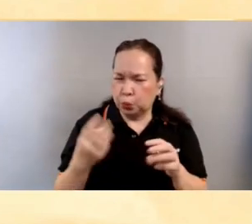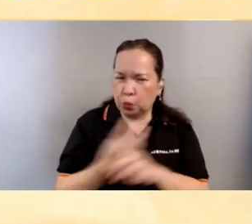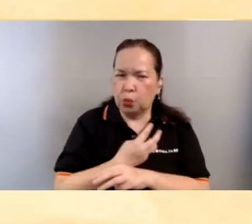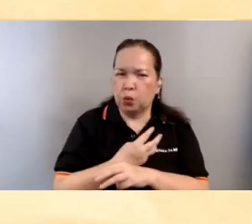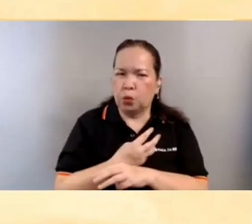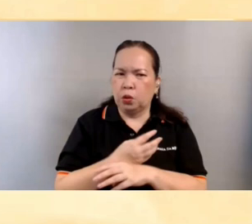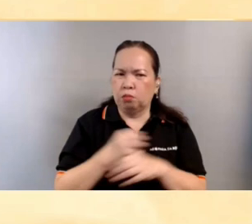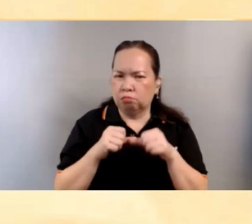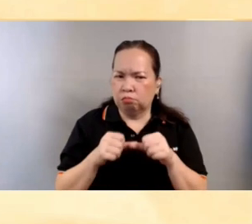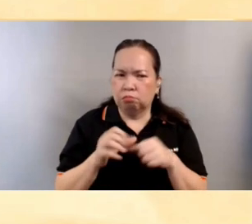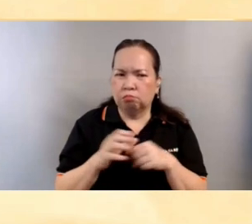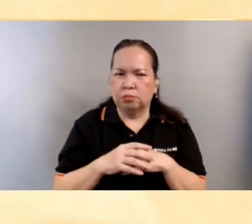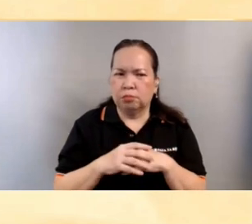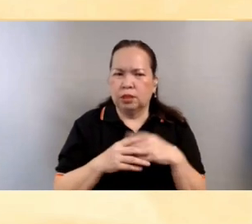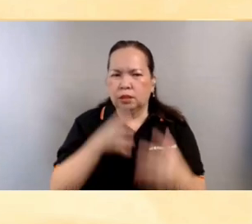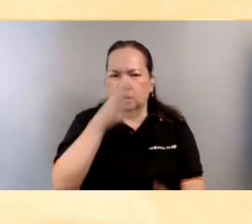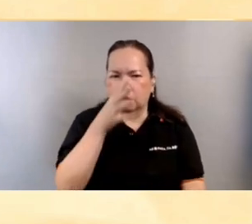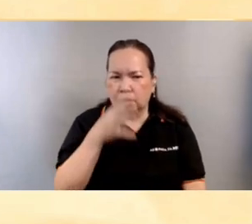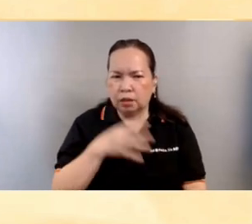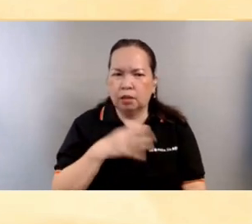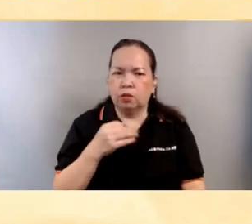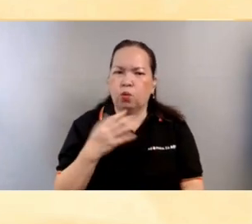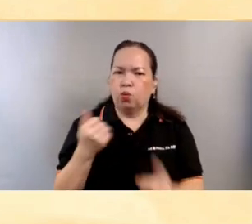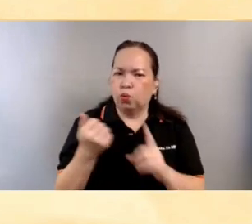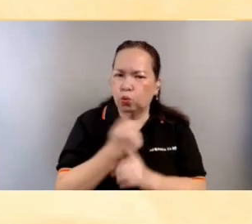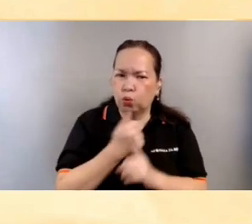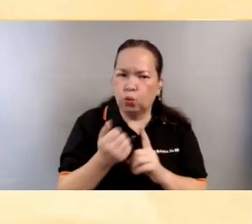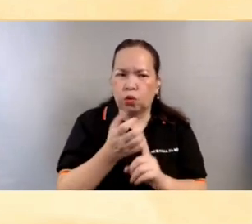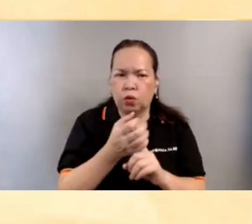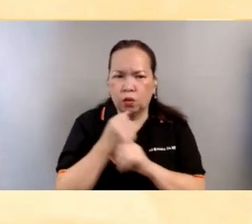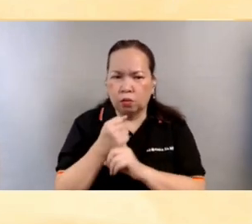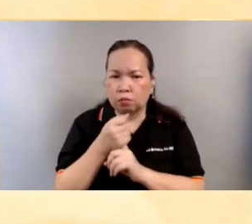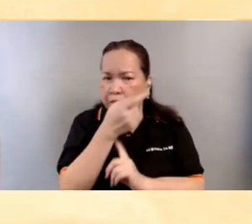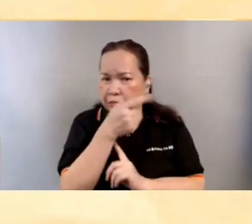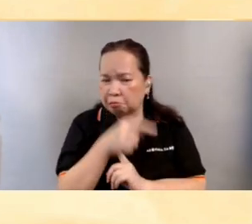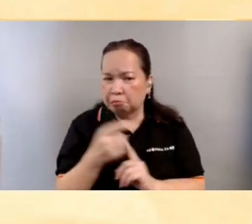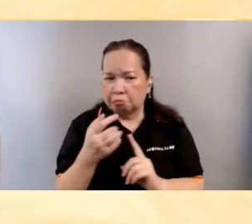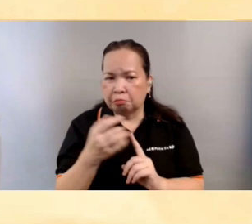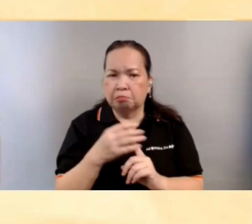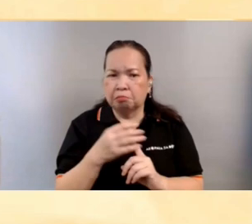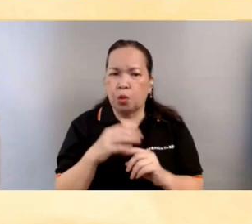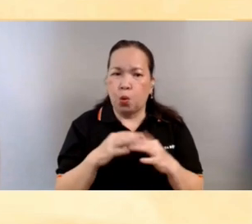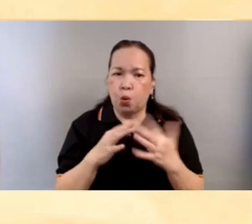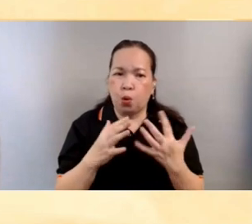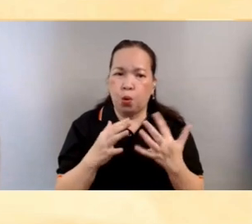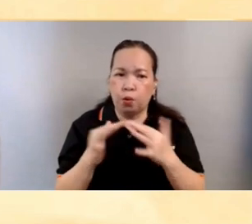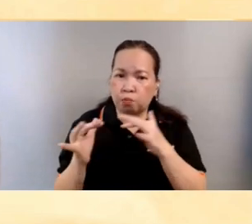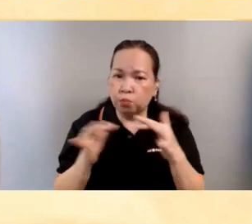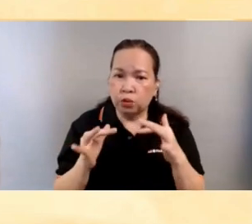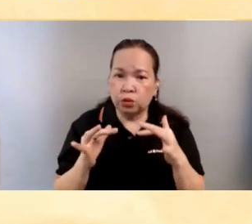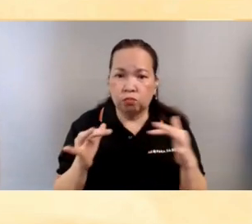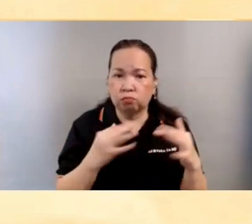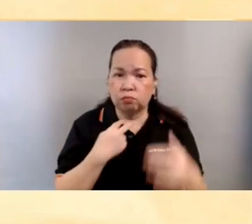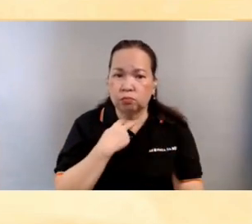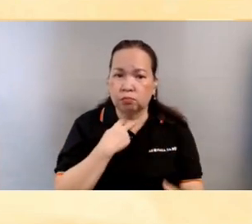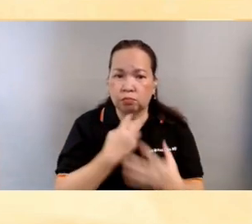neglect, abandonment, domestic violence, torture, kidnapping, slavery, or being a prisoner of war. So I would like